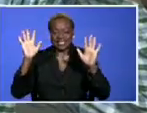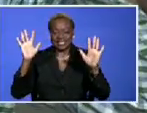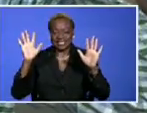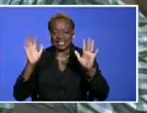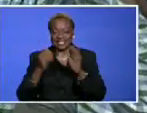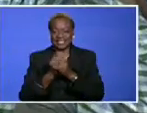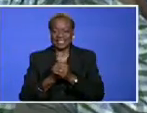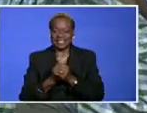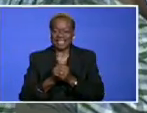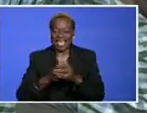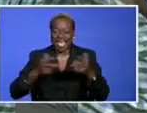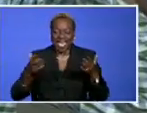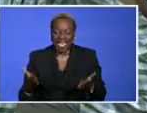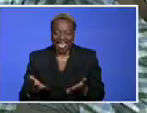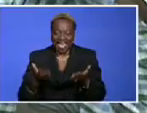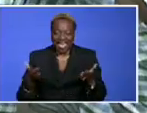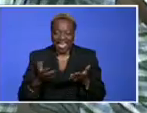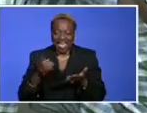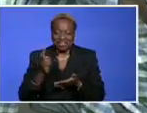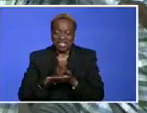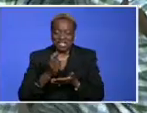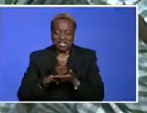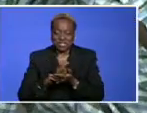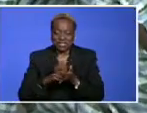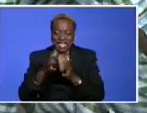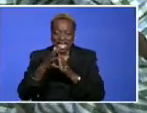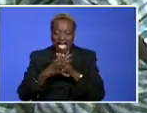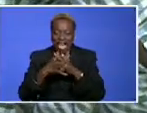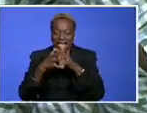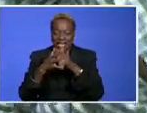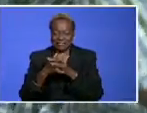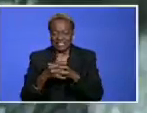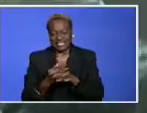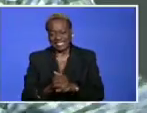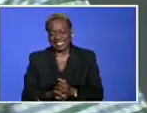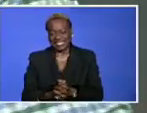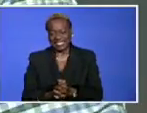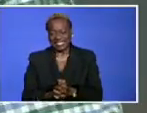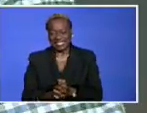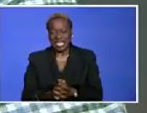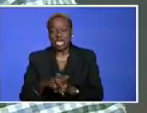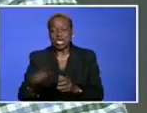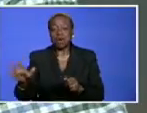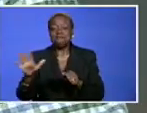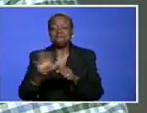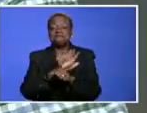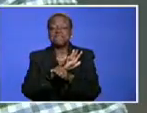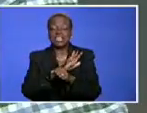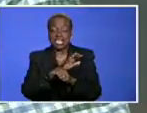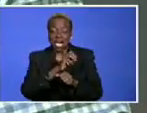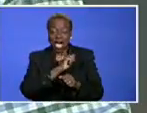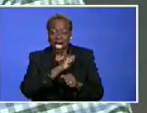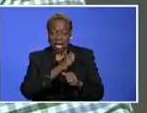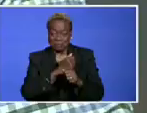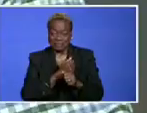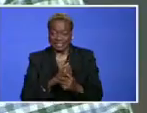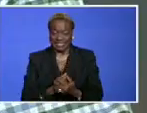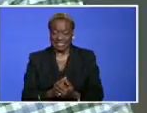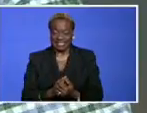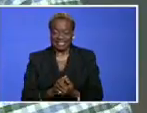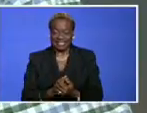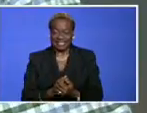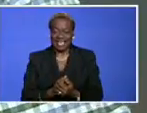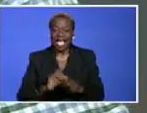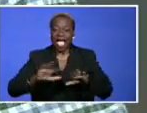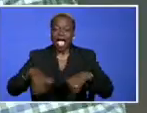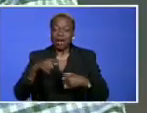The heavy-duty gloves. I saw you with some, seemed like disposable ones today, but you are fully armed. Tell me about that and how you're